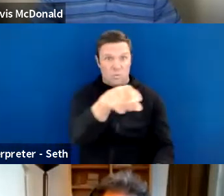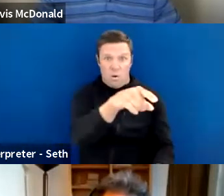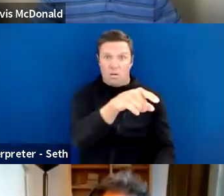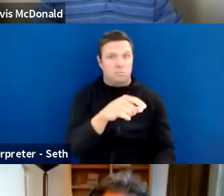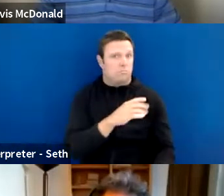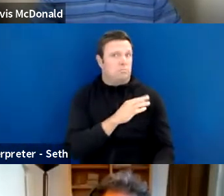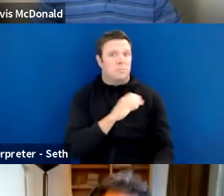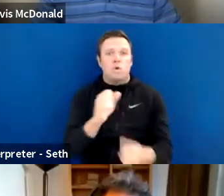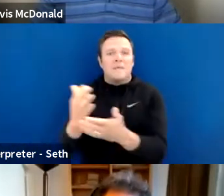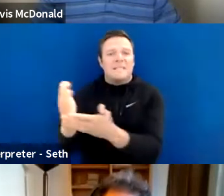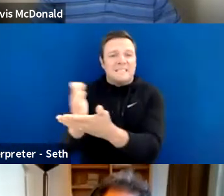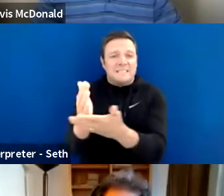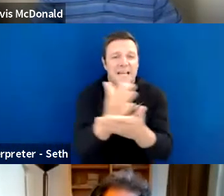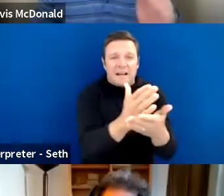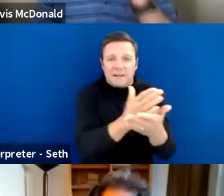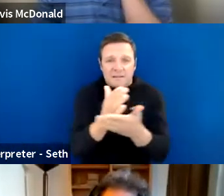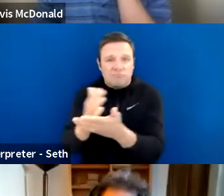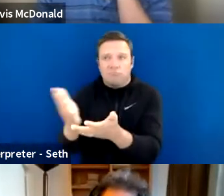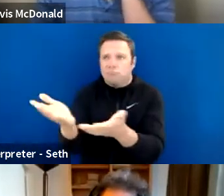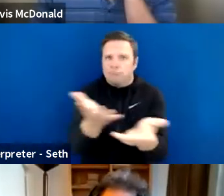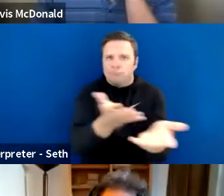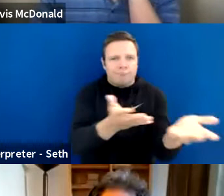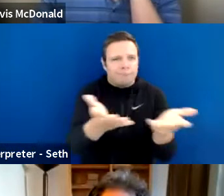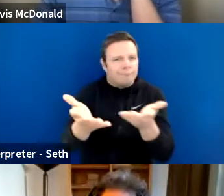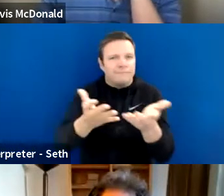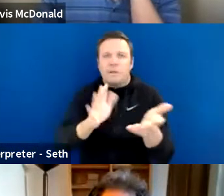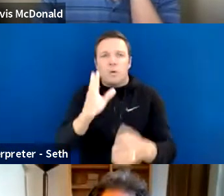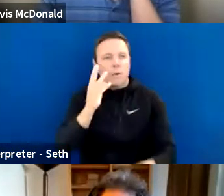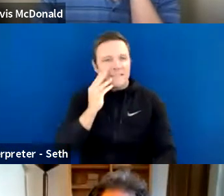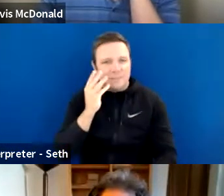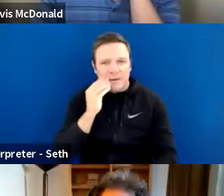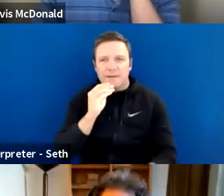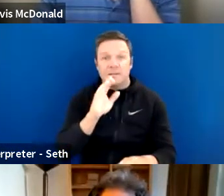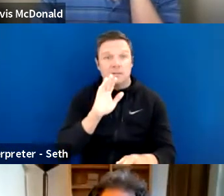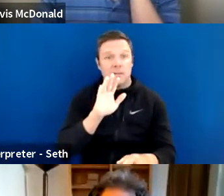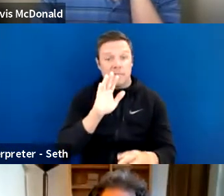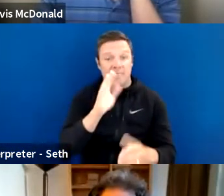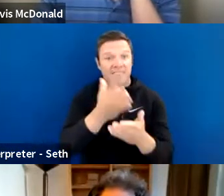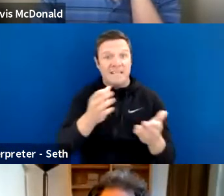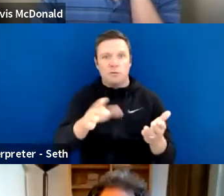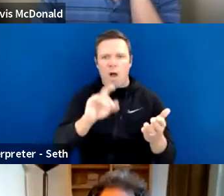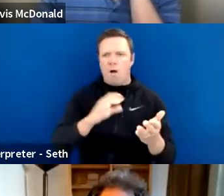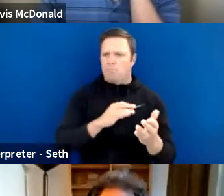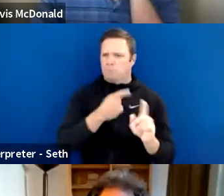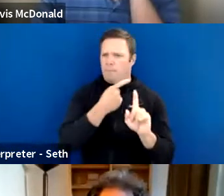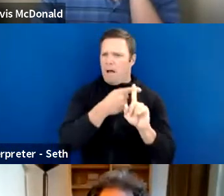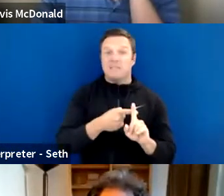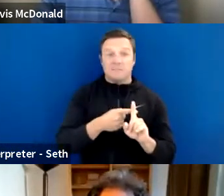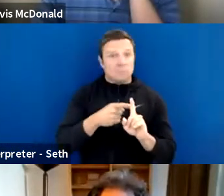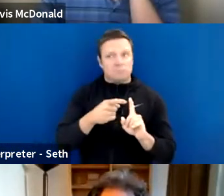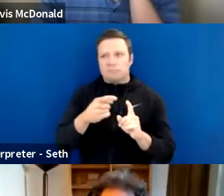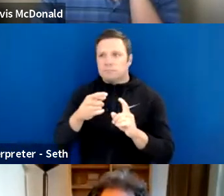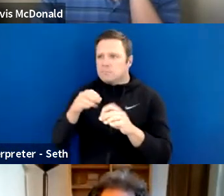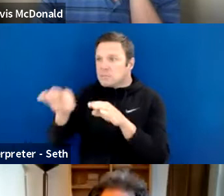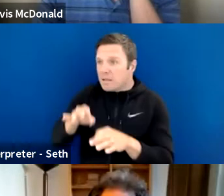too, can share with each other, you know, things that you've done that have made your course design and management more